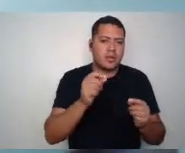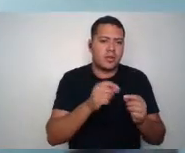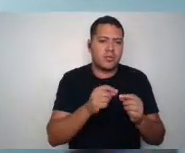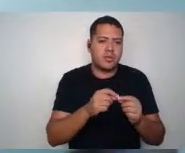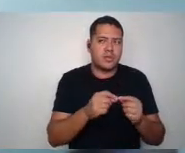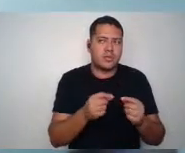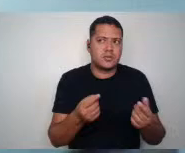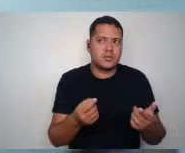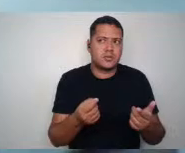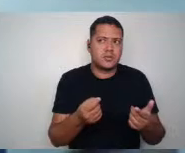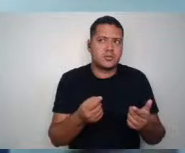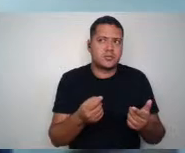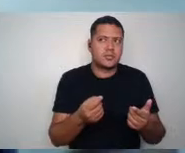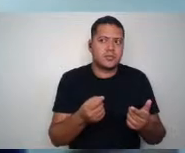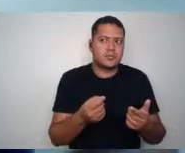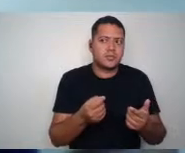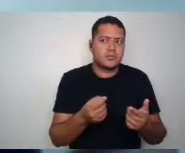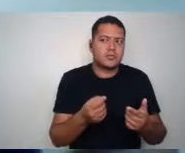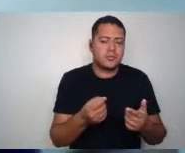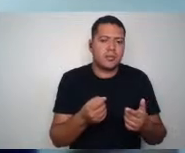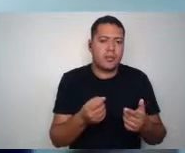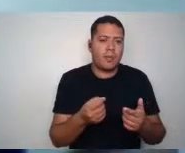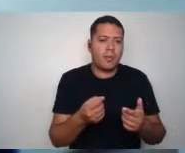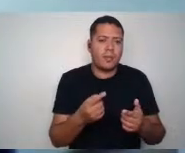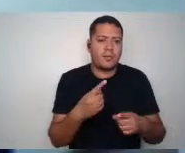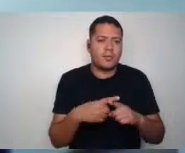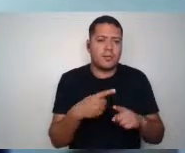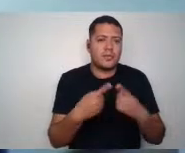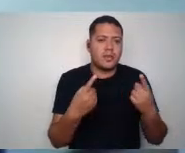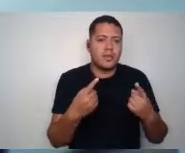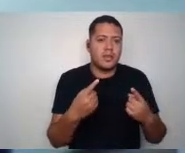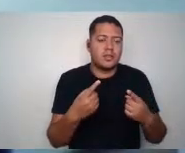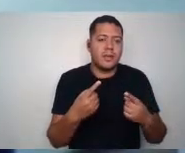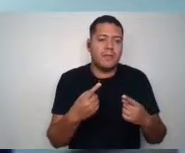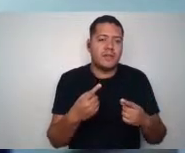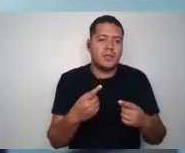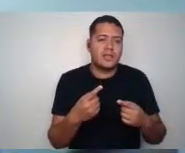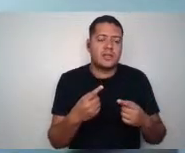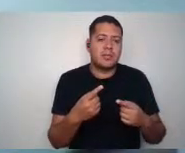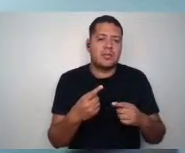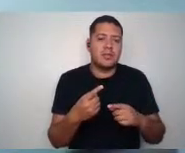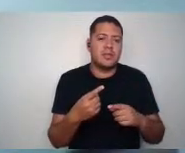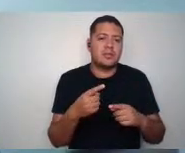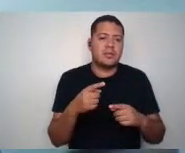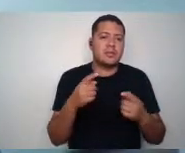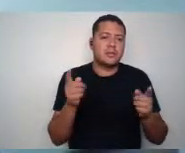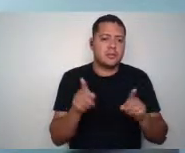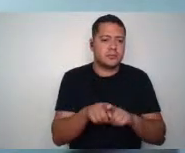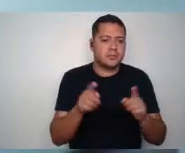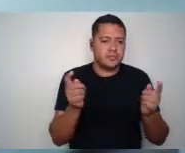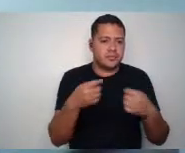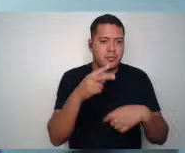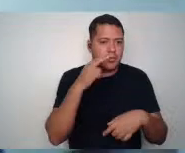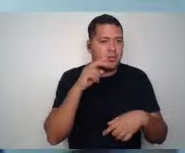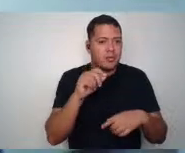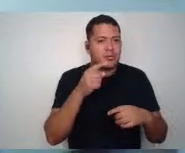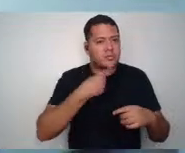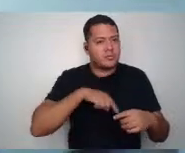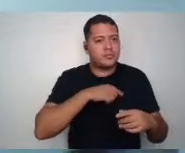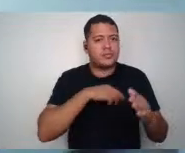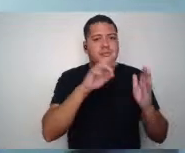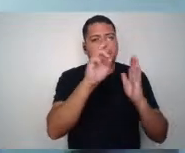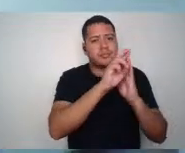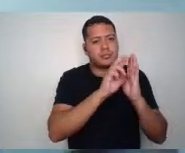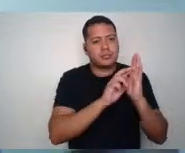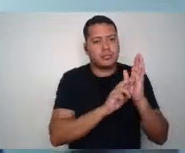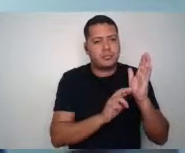things to remark on, but I have to, because the remarks and the